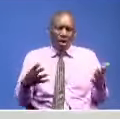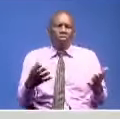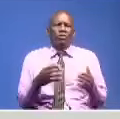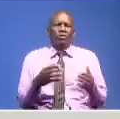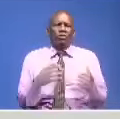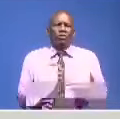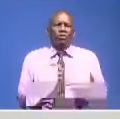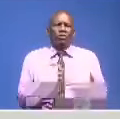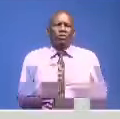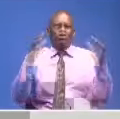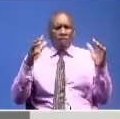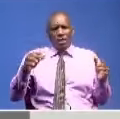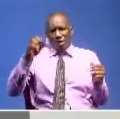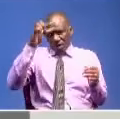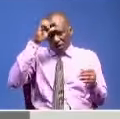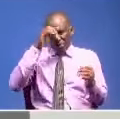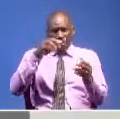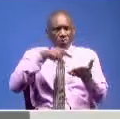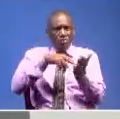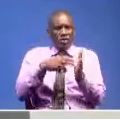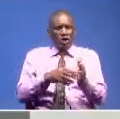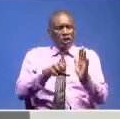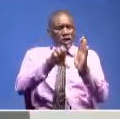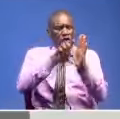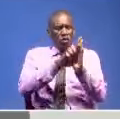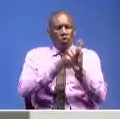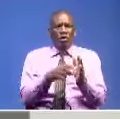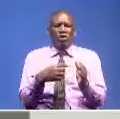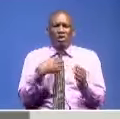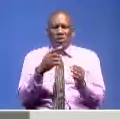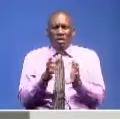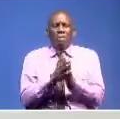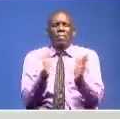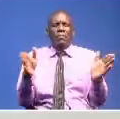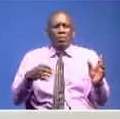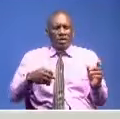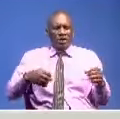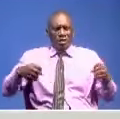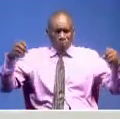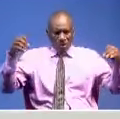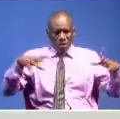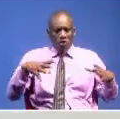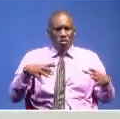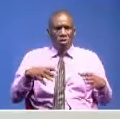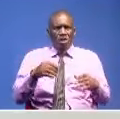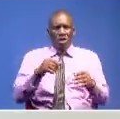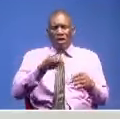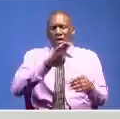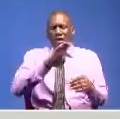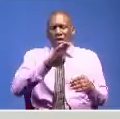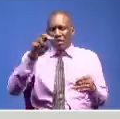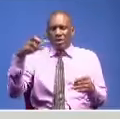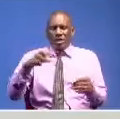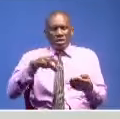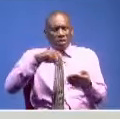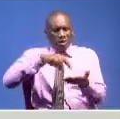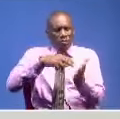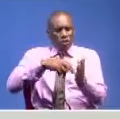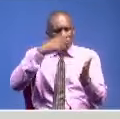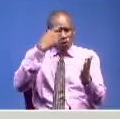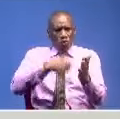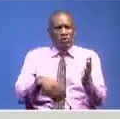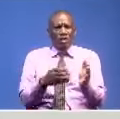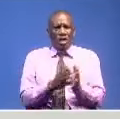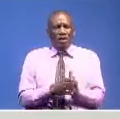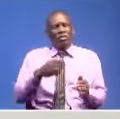have not been consulted. For large government projects, the Act mandates public disclosure of key project details such as the bidding process, the project